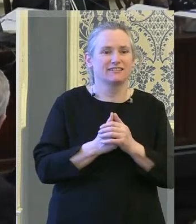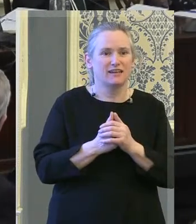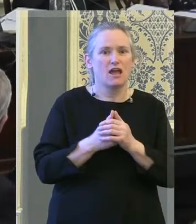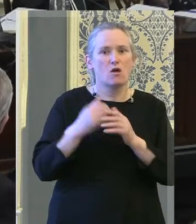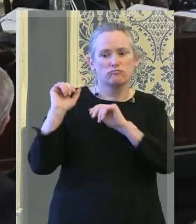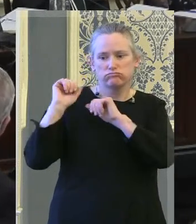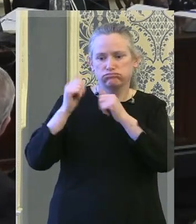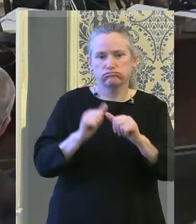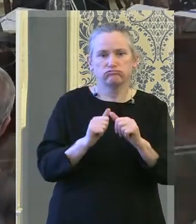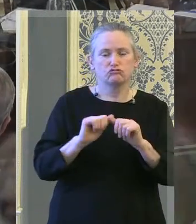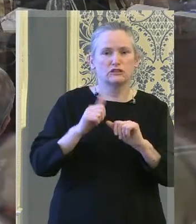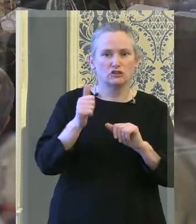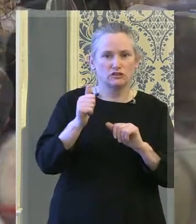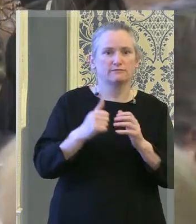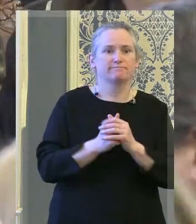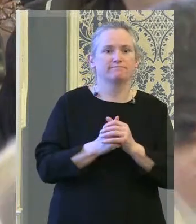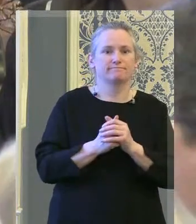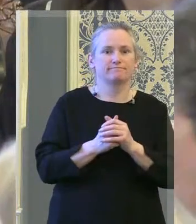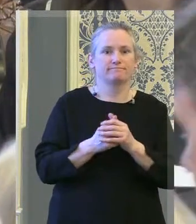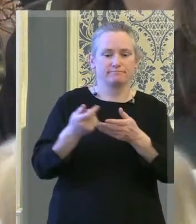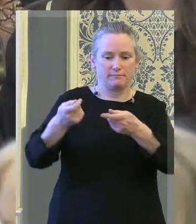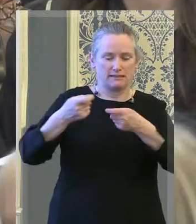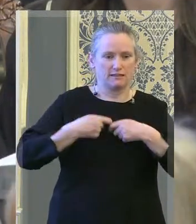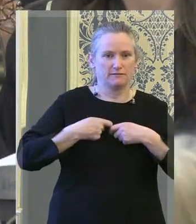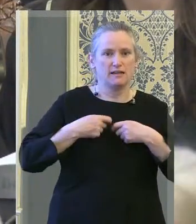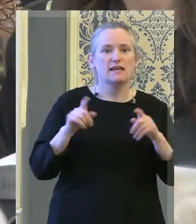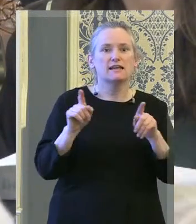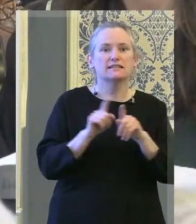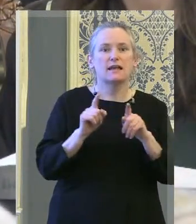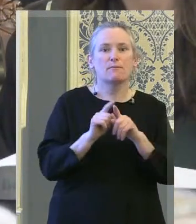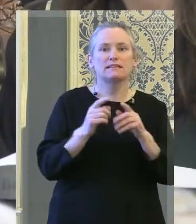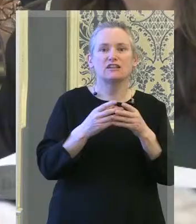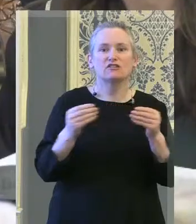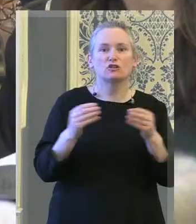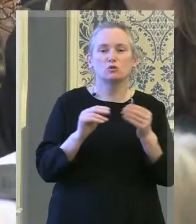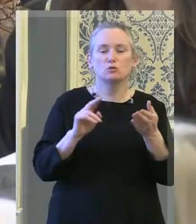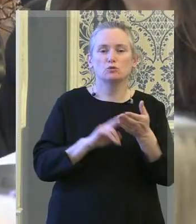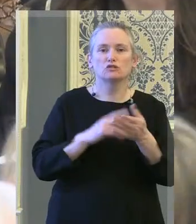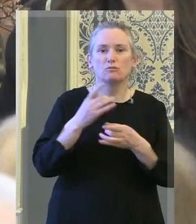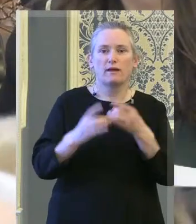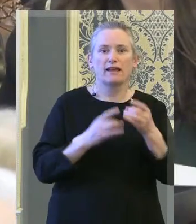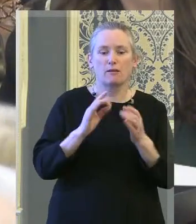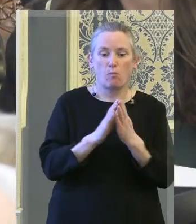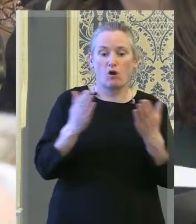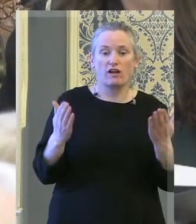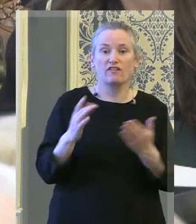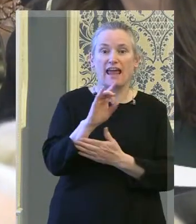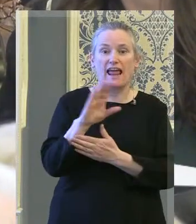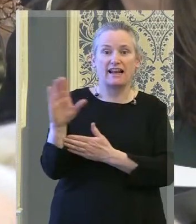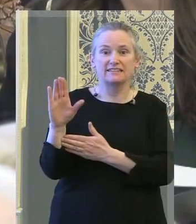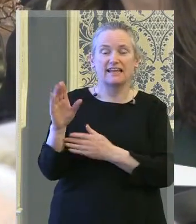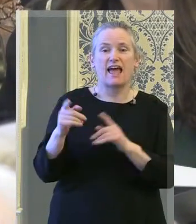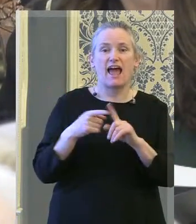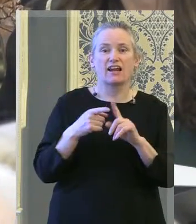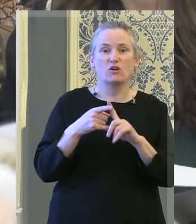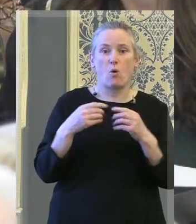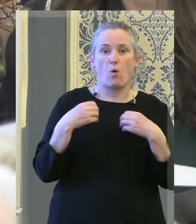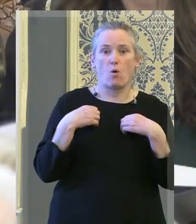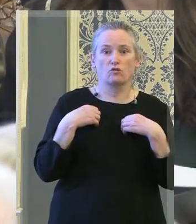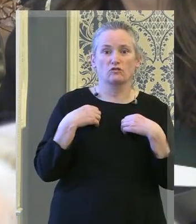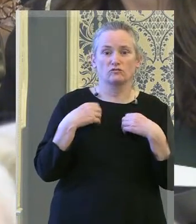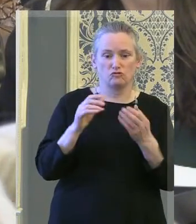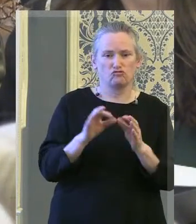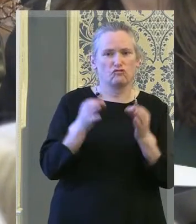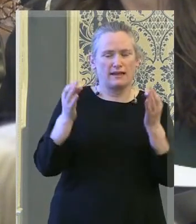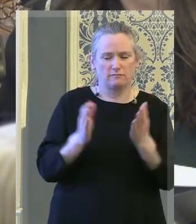medieval tradition, made of calfskin vellum, the same material that was used to make the Book of Kells and our own great parchment